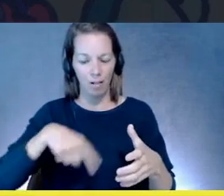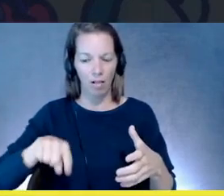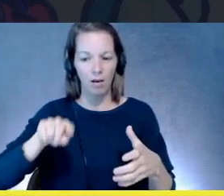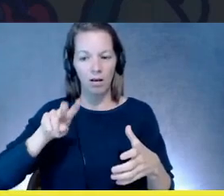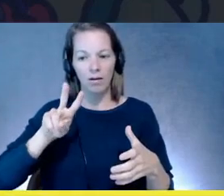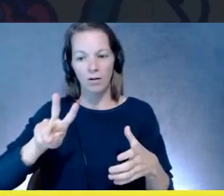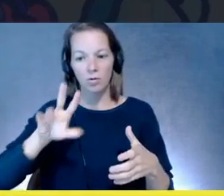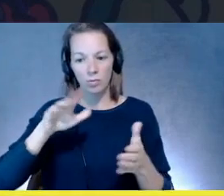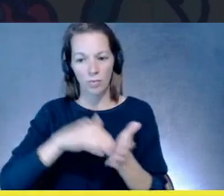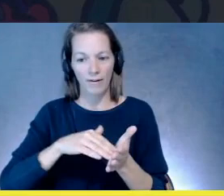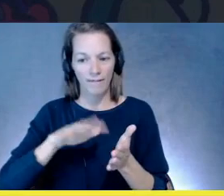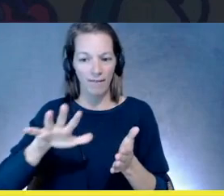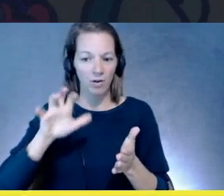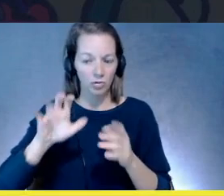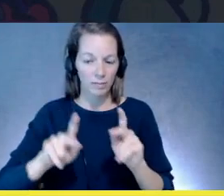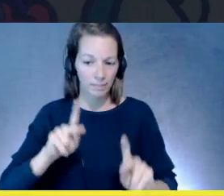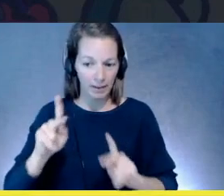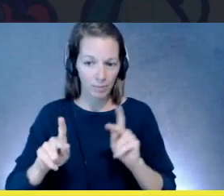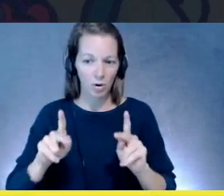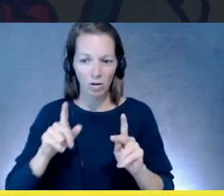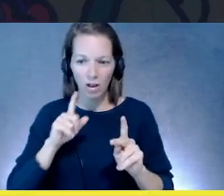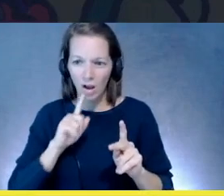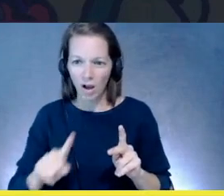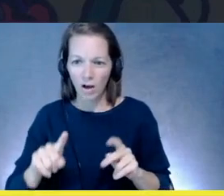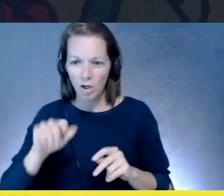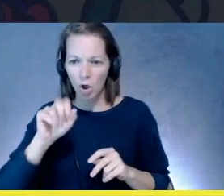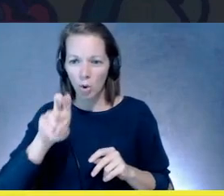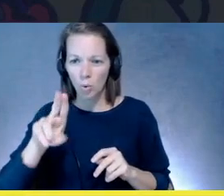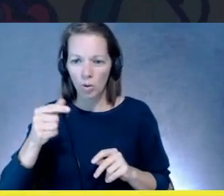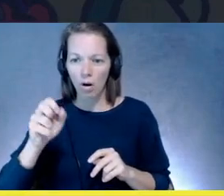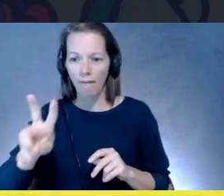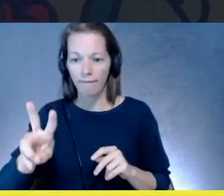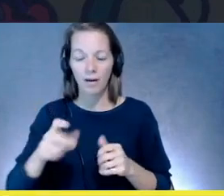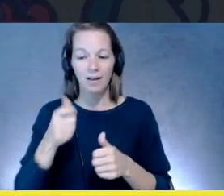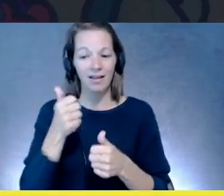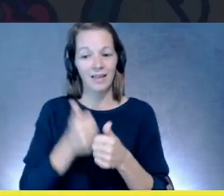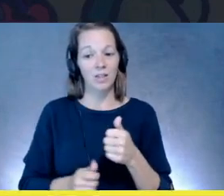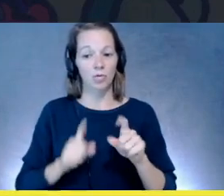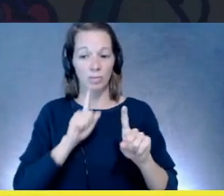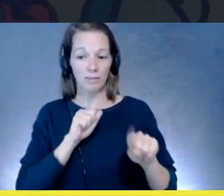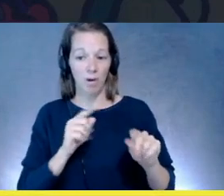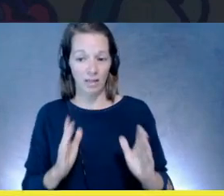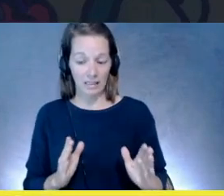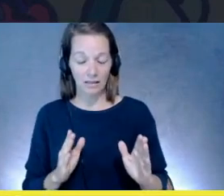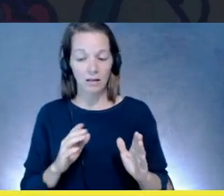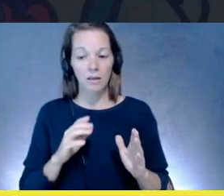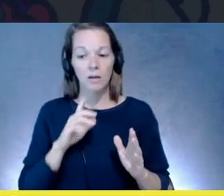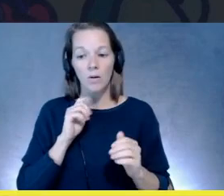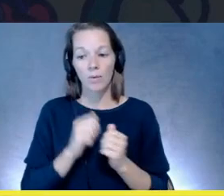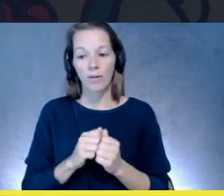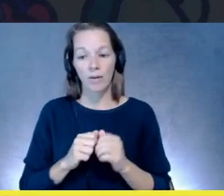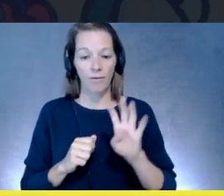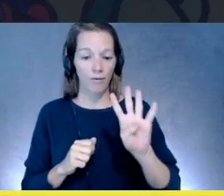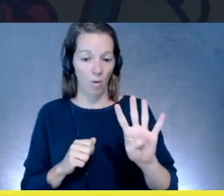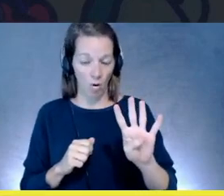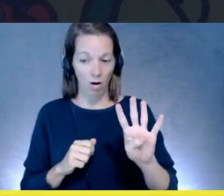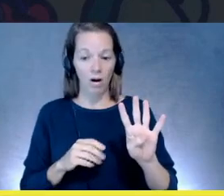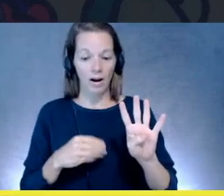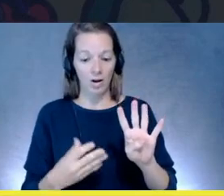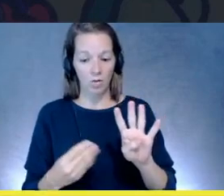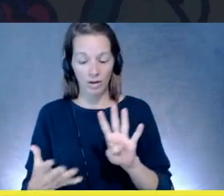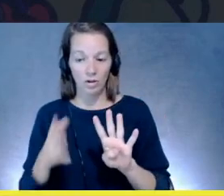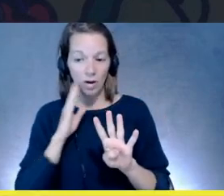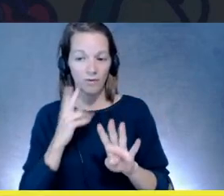via the polling firm YouGov. We present each respondent with 4 iterations of 2